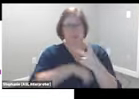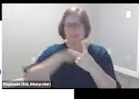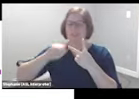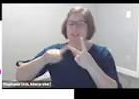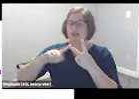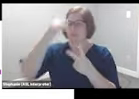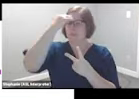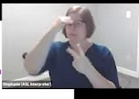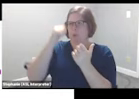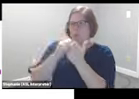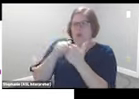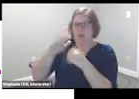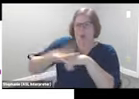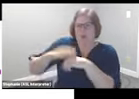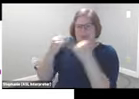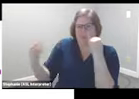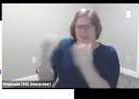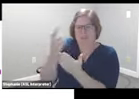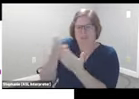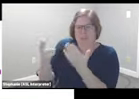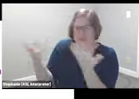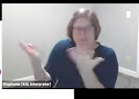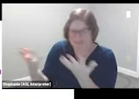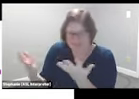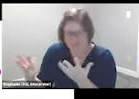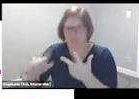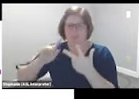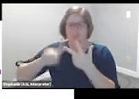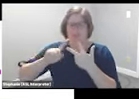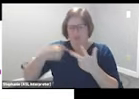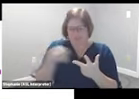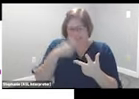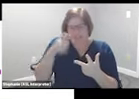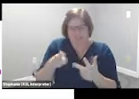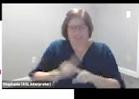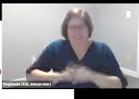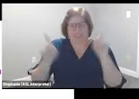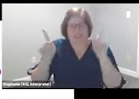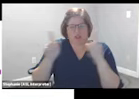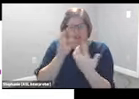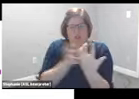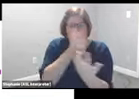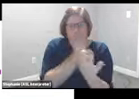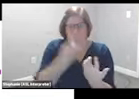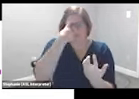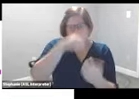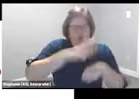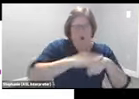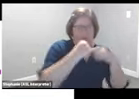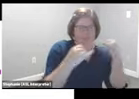accommodations buffet, in gigantic air quotes, that has to be used. The accommodation solutions for online education are different than for in-person